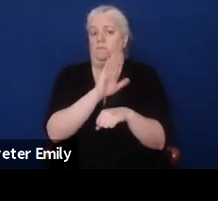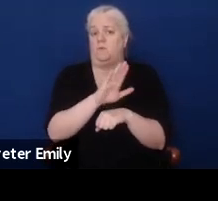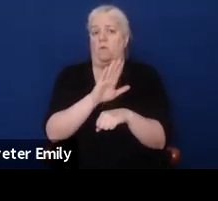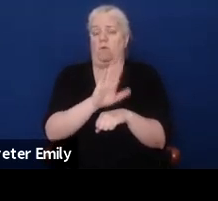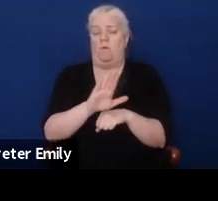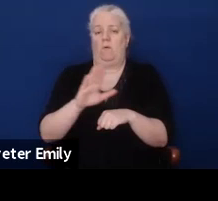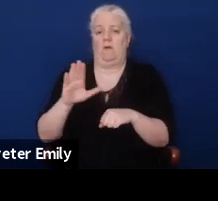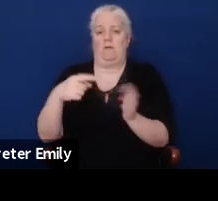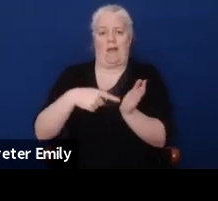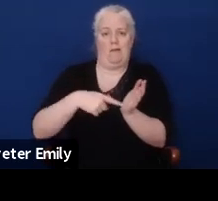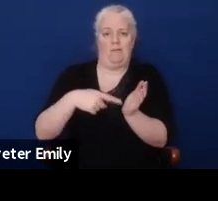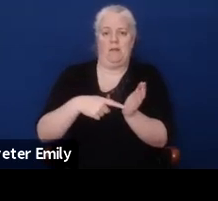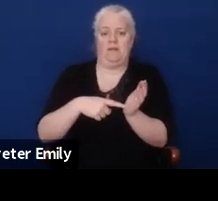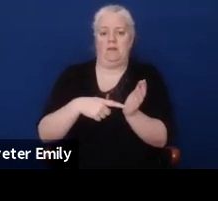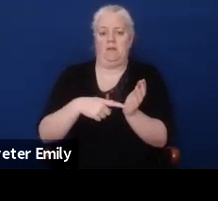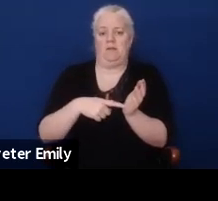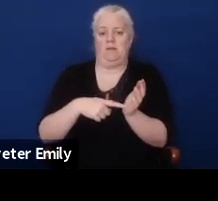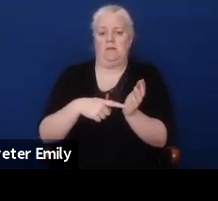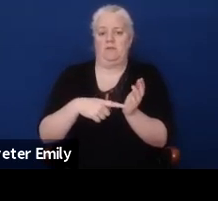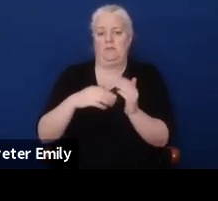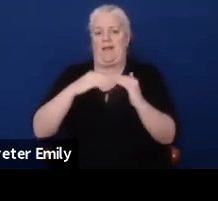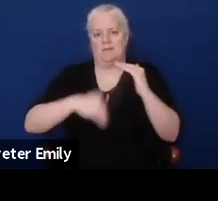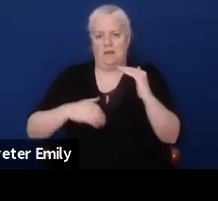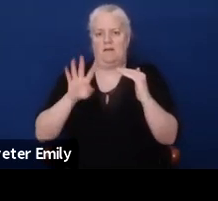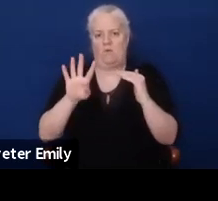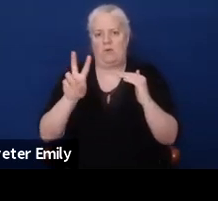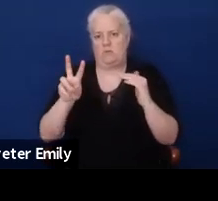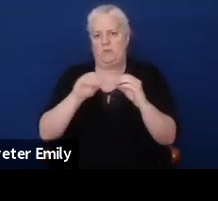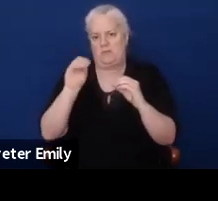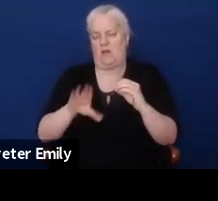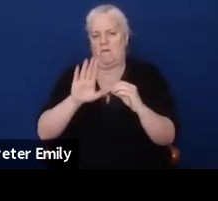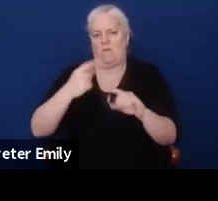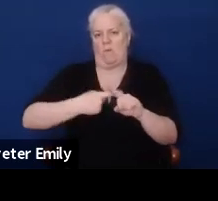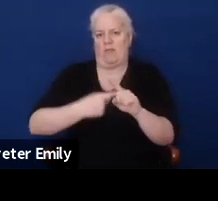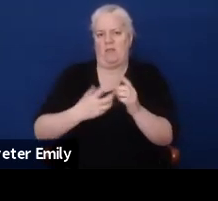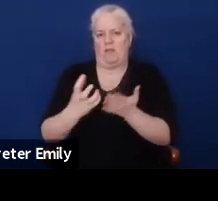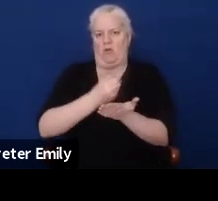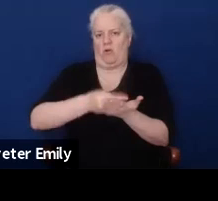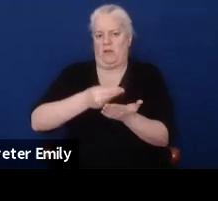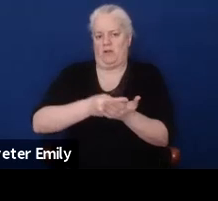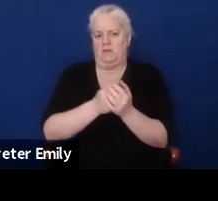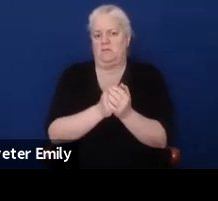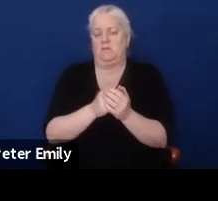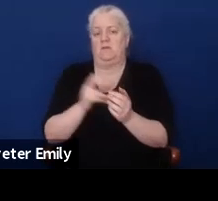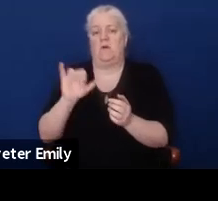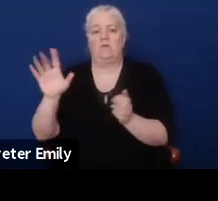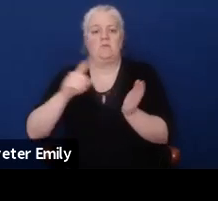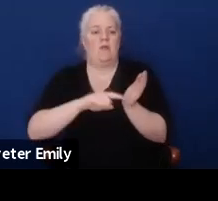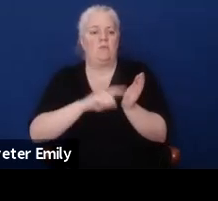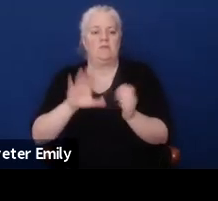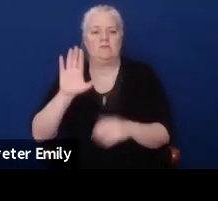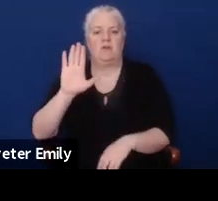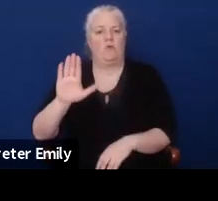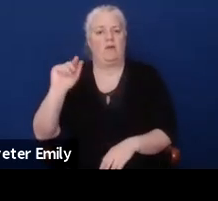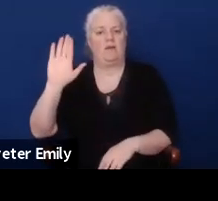42% of your monthly earnings. And they also check any cash and assets you have, your checking account,